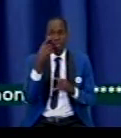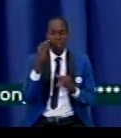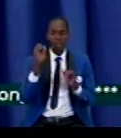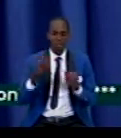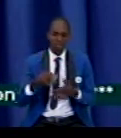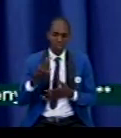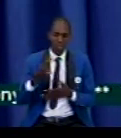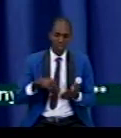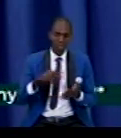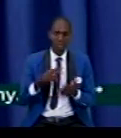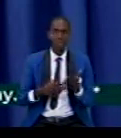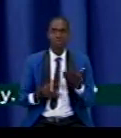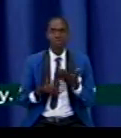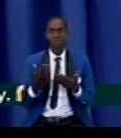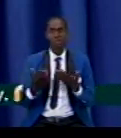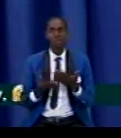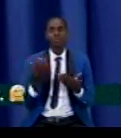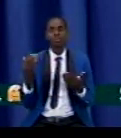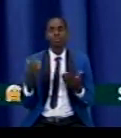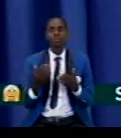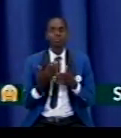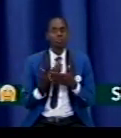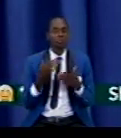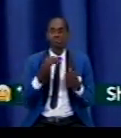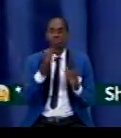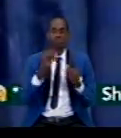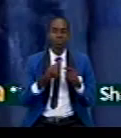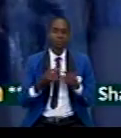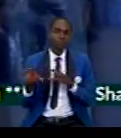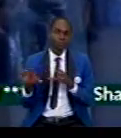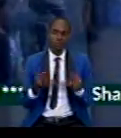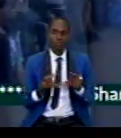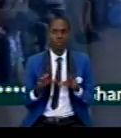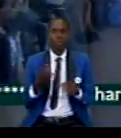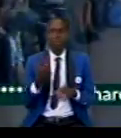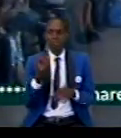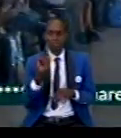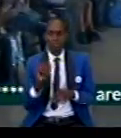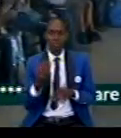could not read little Put words. Put your hands together.